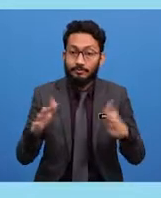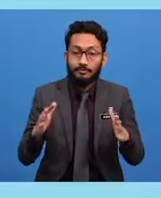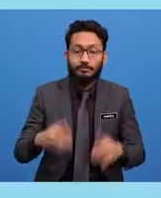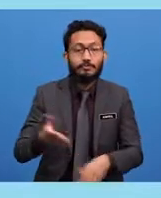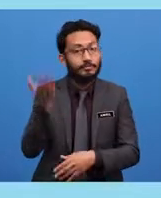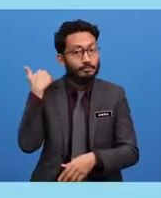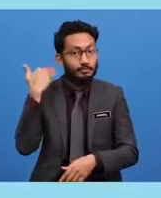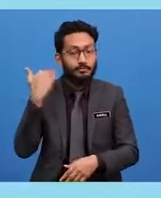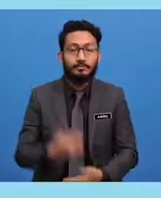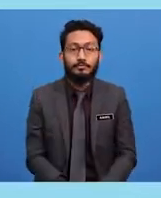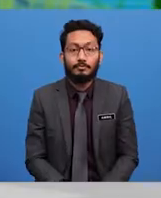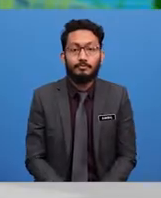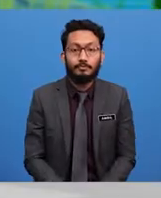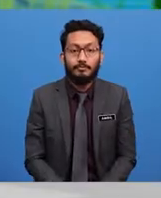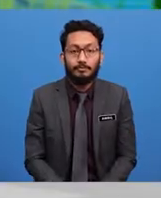past.